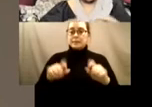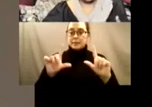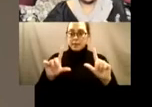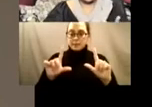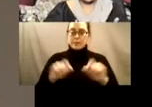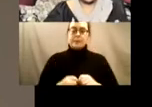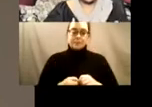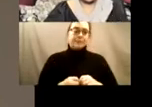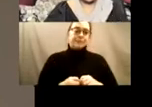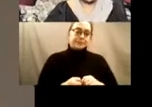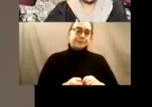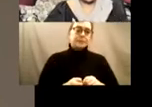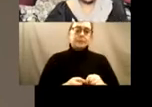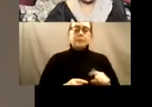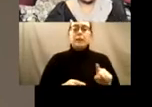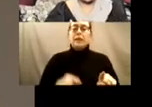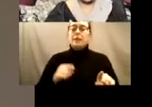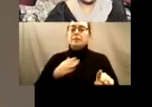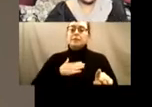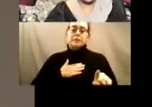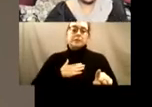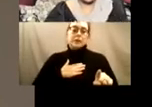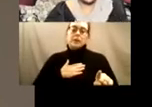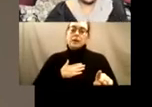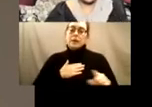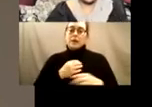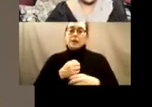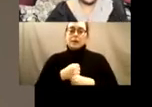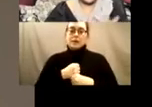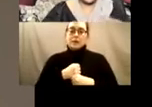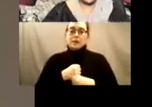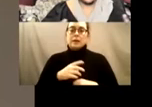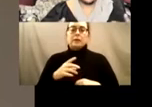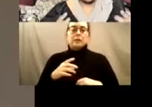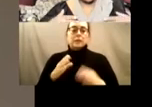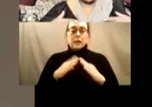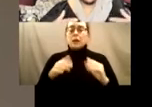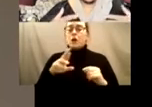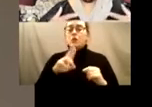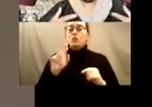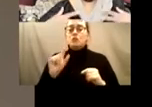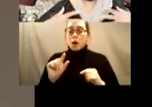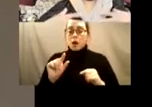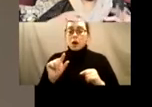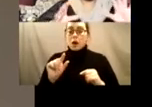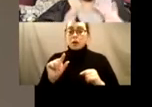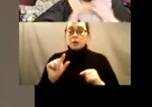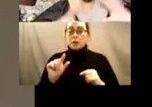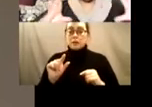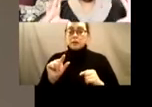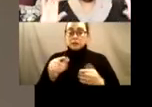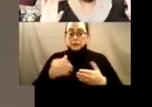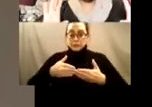So this is my piece down the house. It's a rug at the front of the frame, and then there's